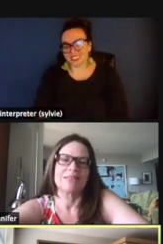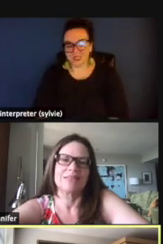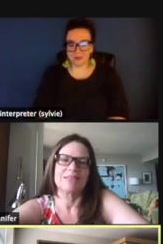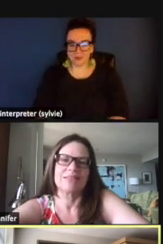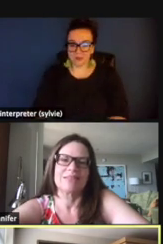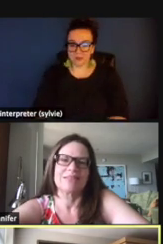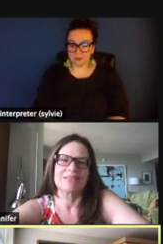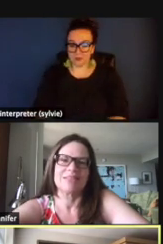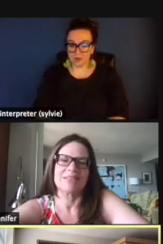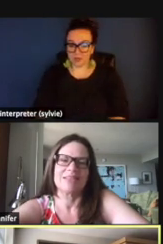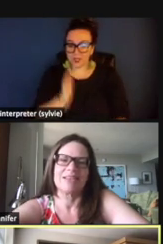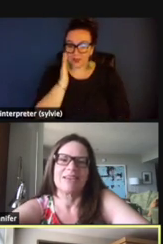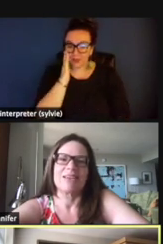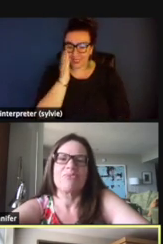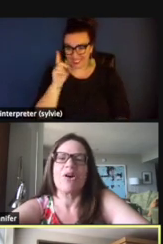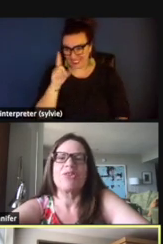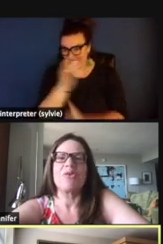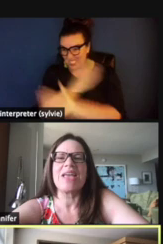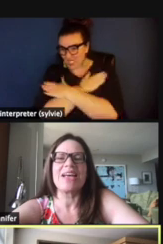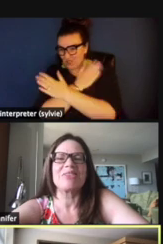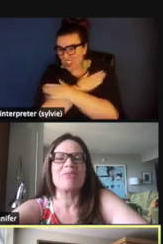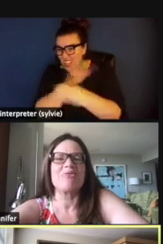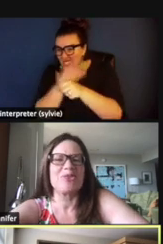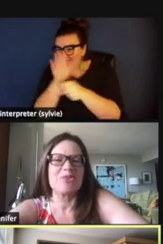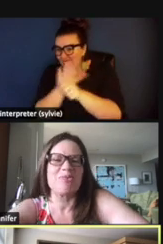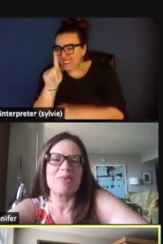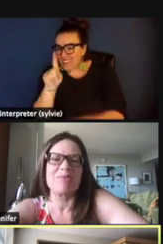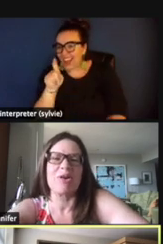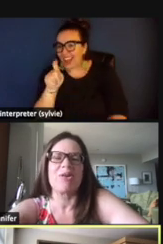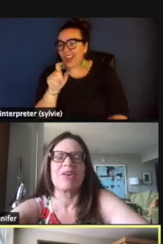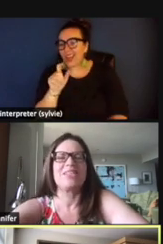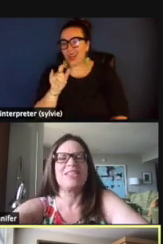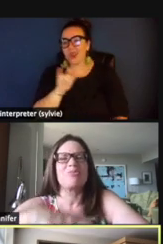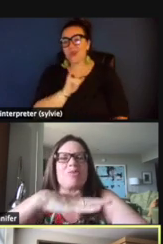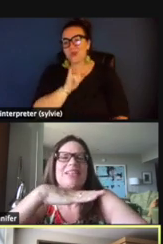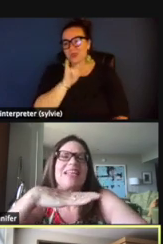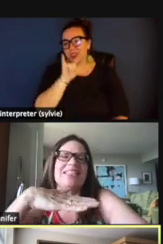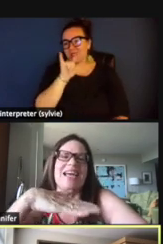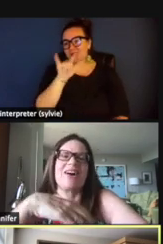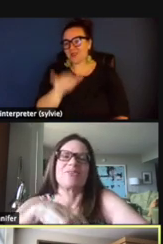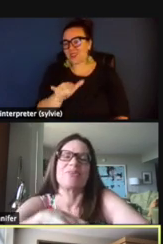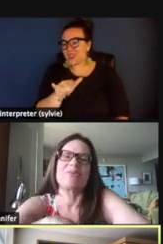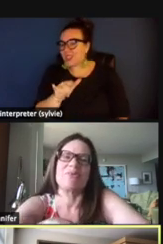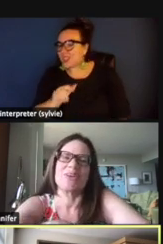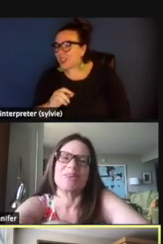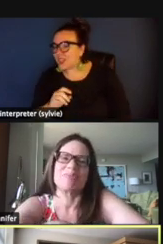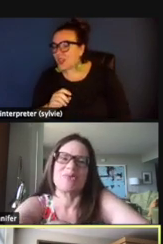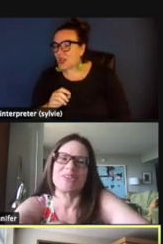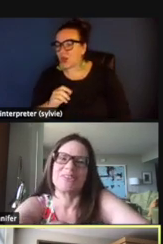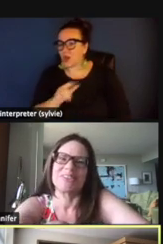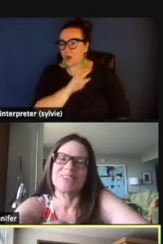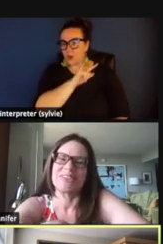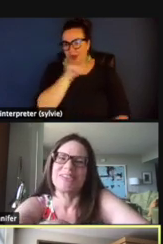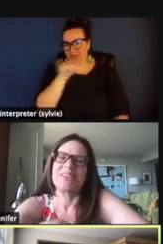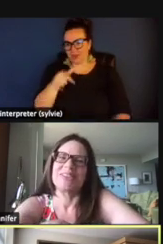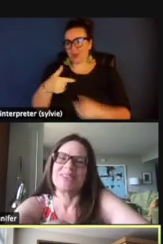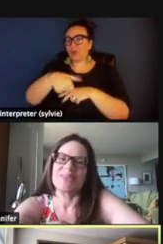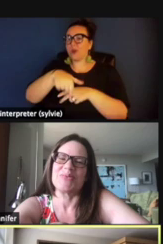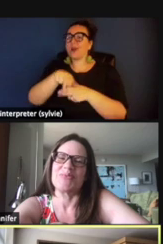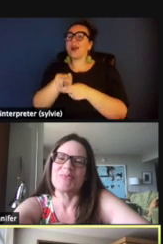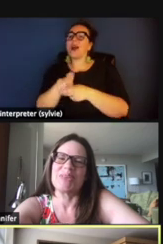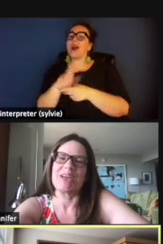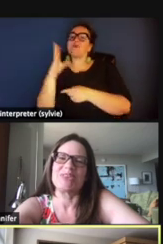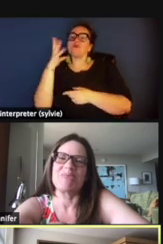Did you get it? Did you get enough rest? Well, you know, we flew. We were on seats where we could lay down, so we were very spoiled.